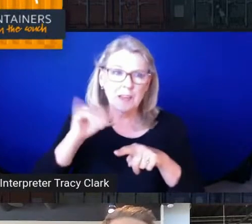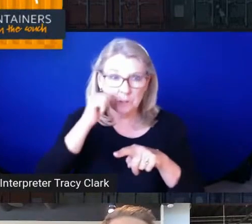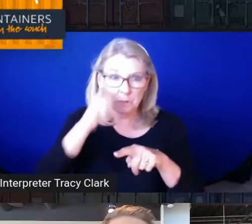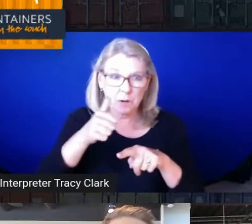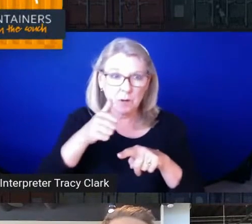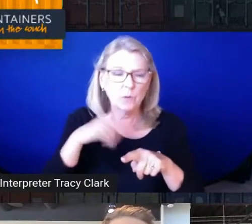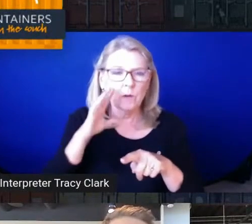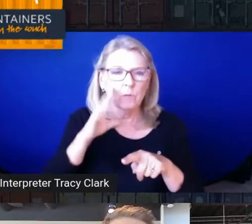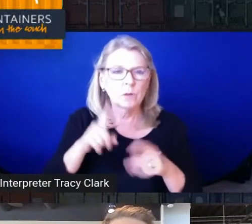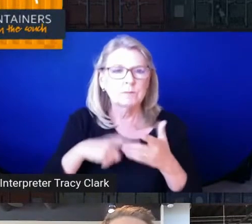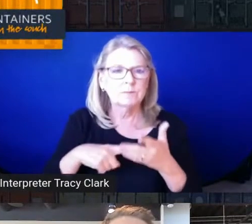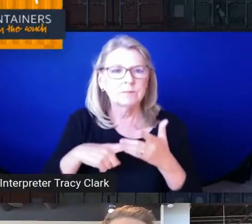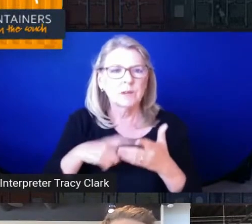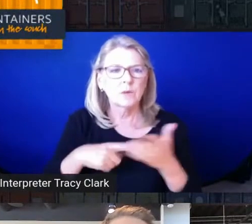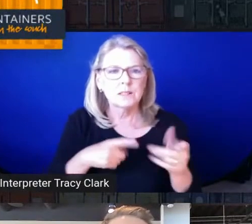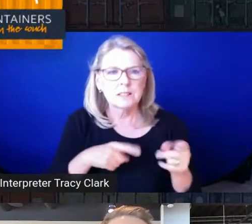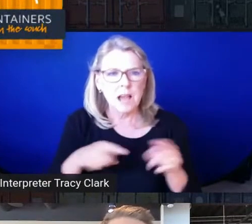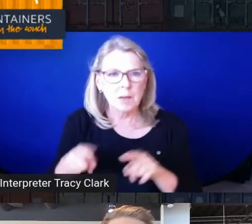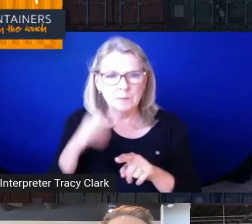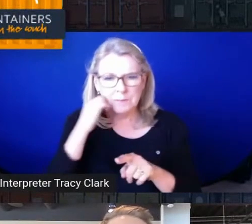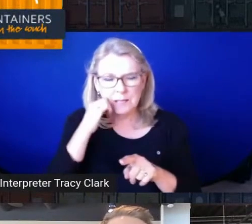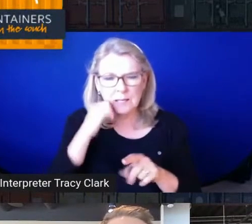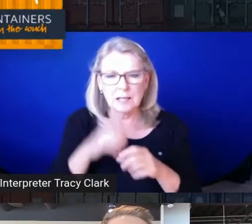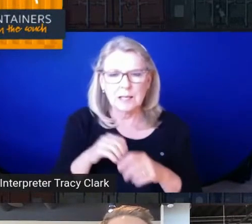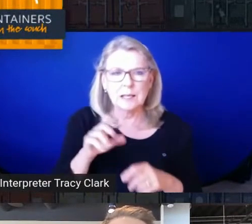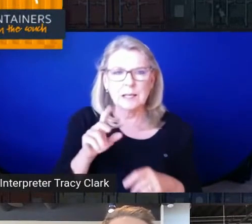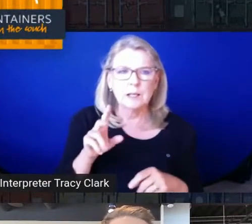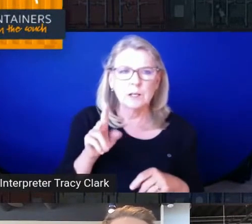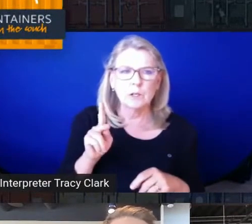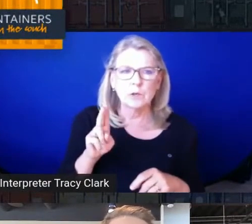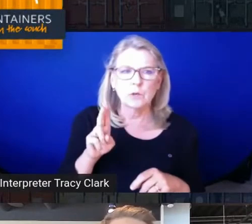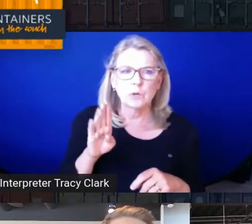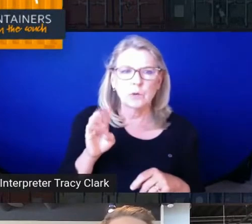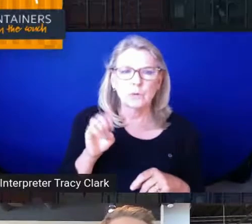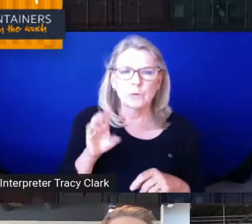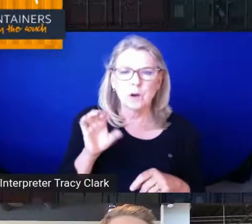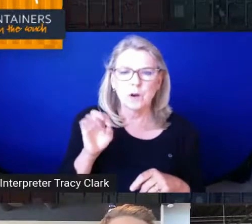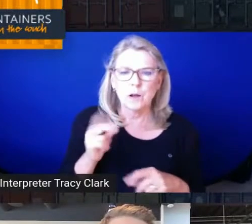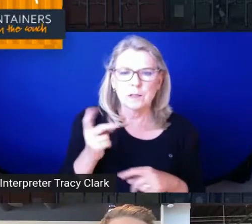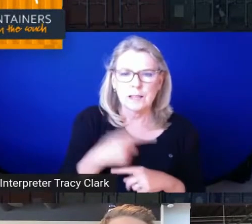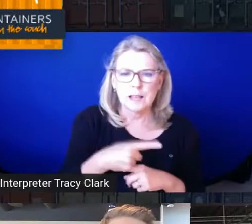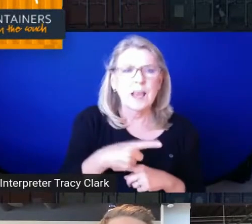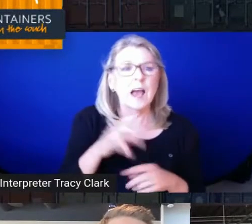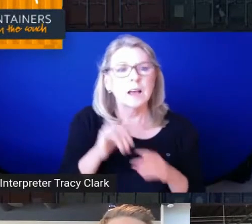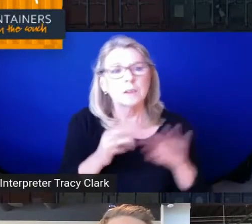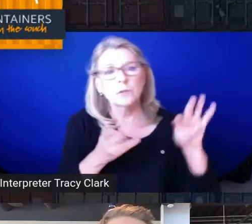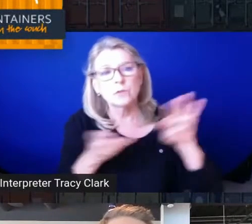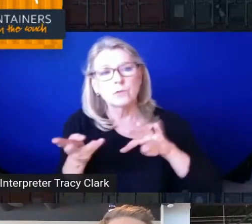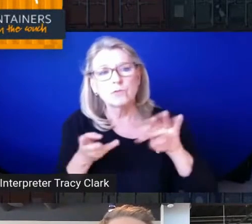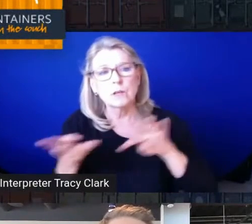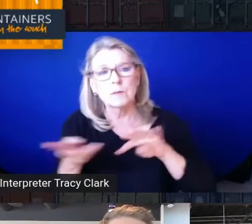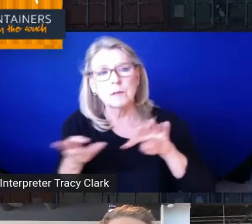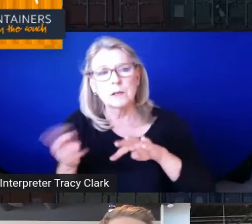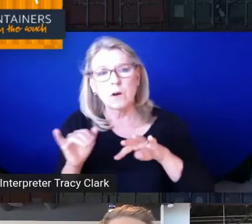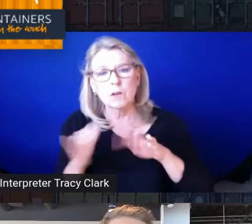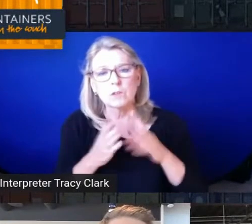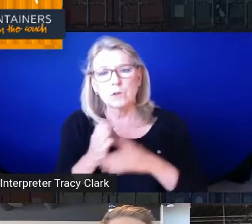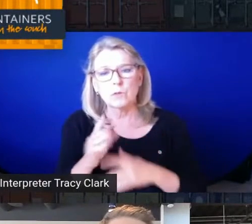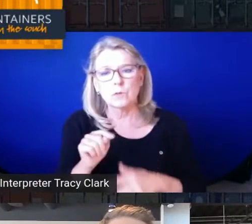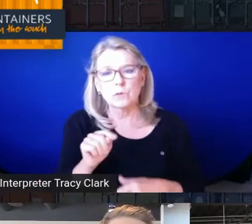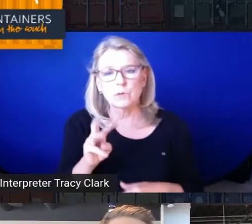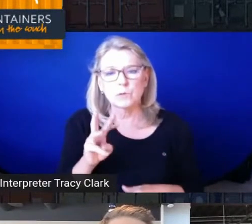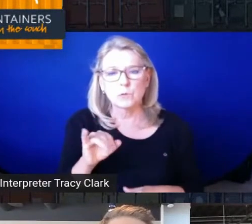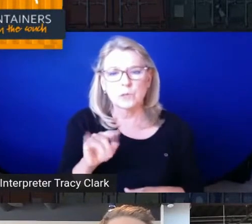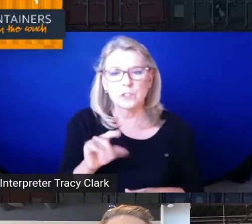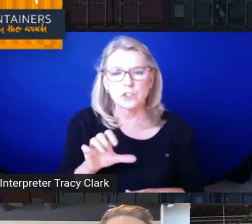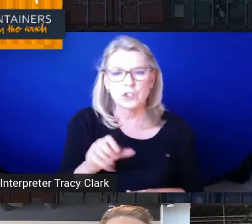the Kubecon day. So listen in on those. Those are actually streaming on Twitch as well. And if anybody is out there, I'd love to meet